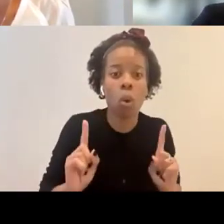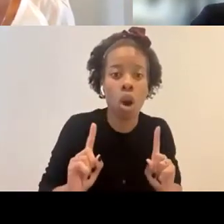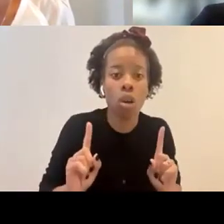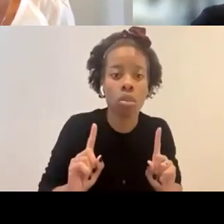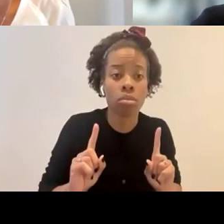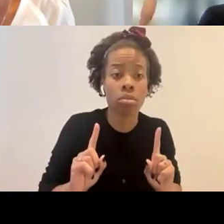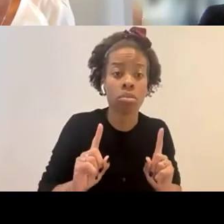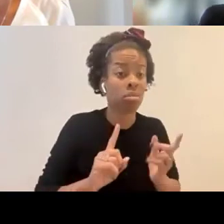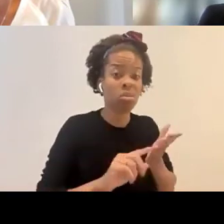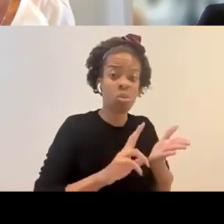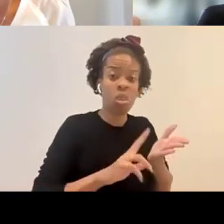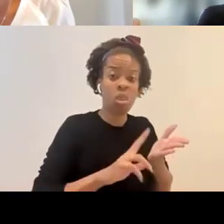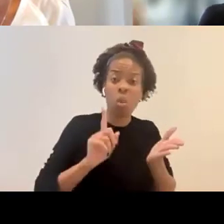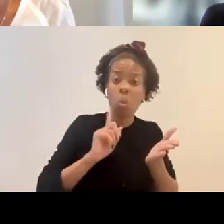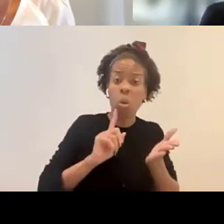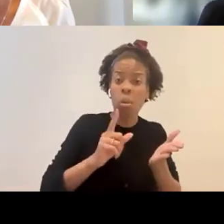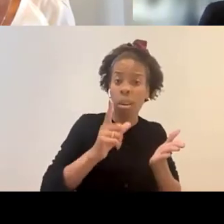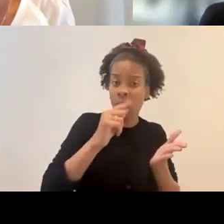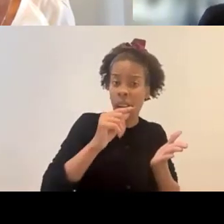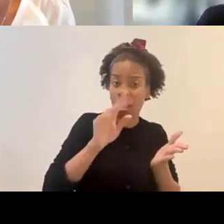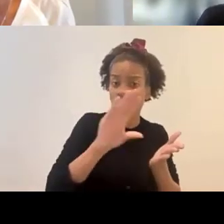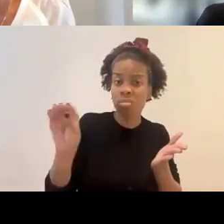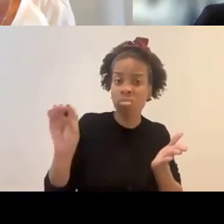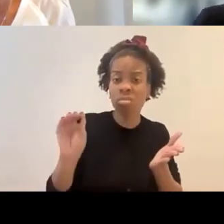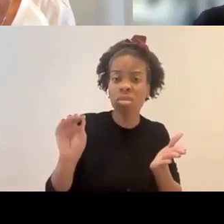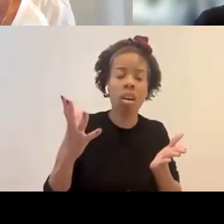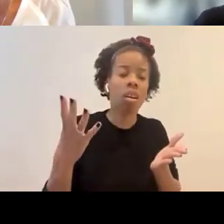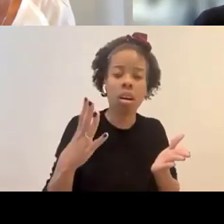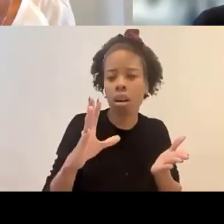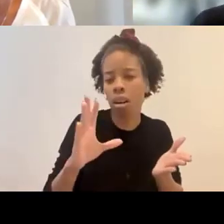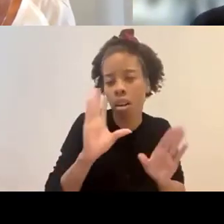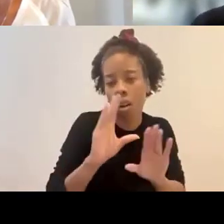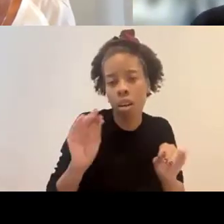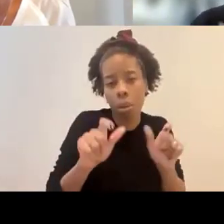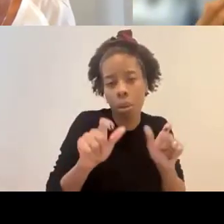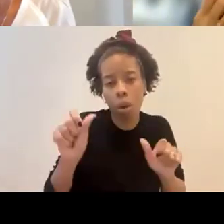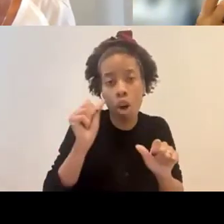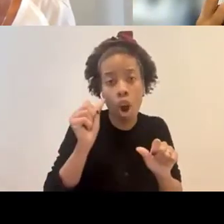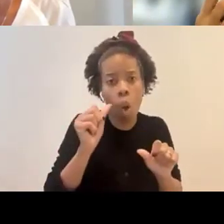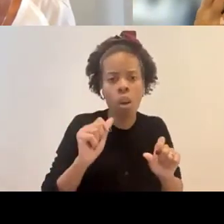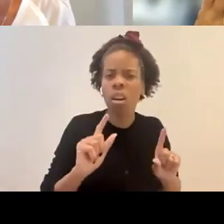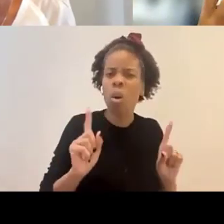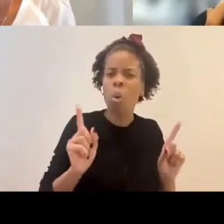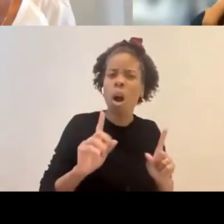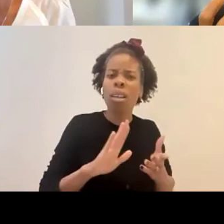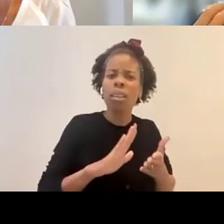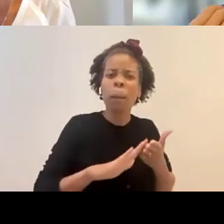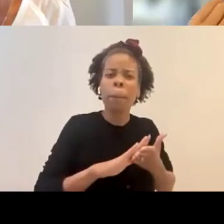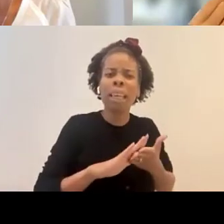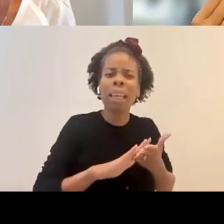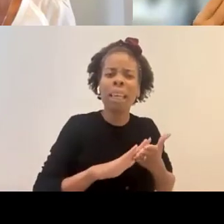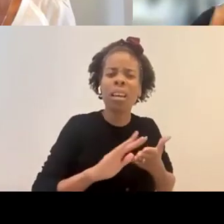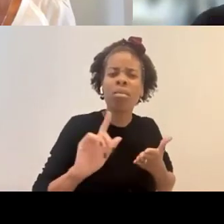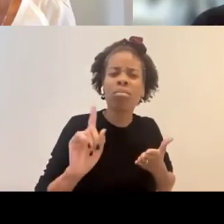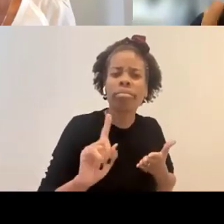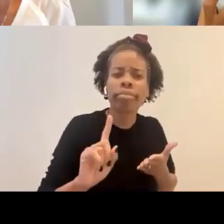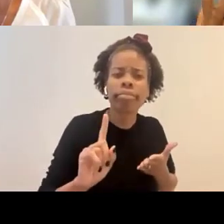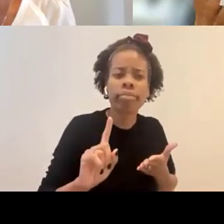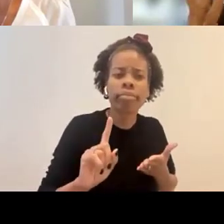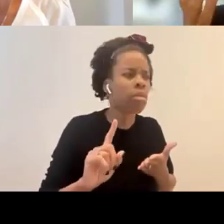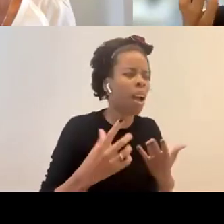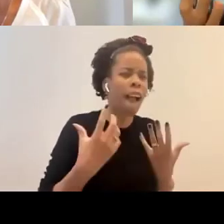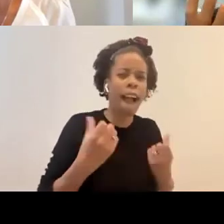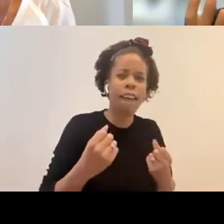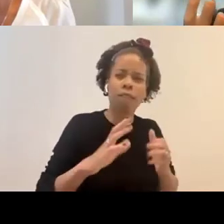can tell people, like we know, and many people know in the system, what it means to apply a real